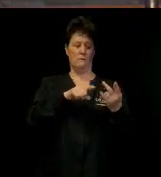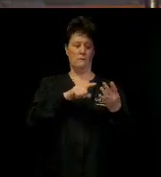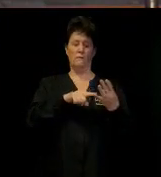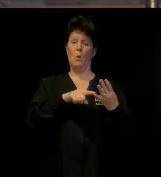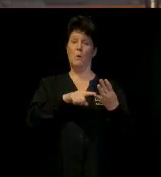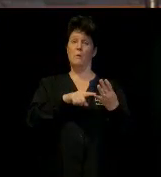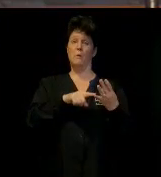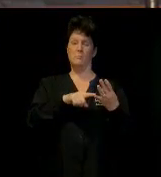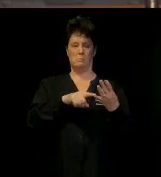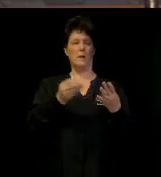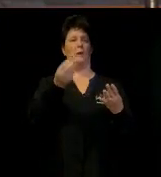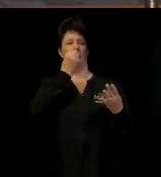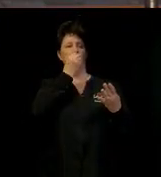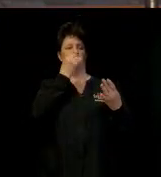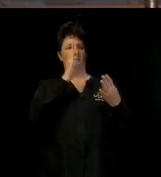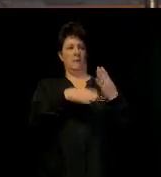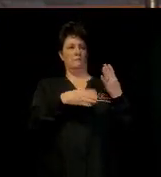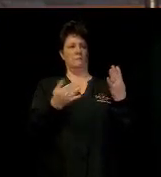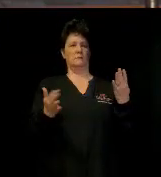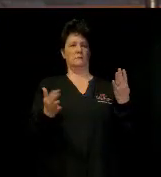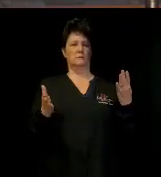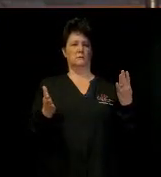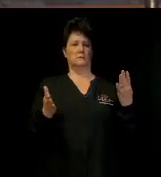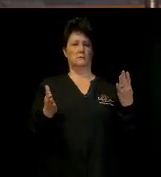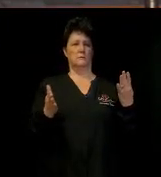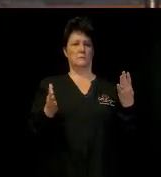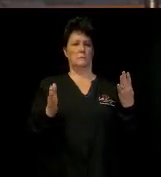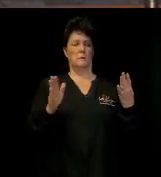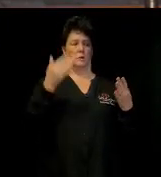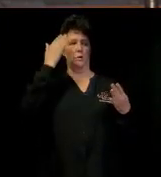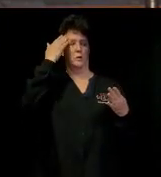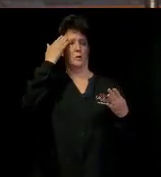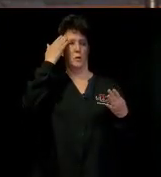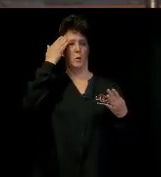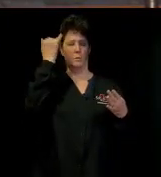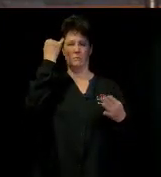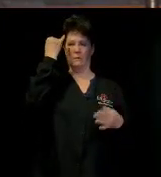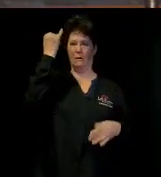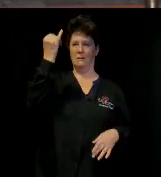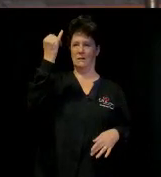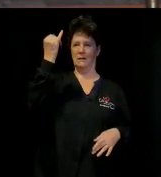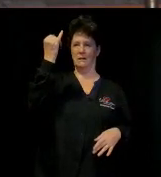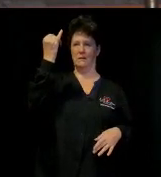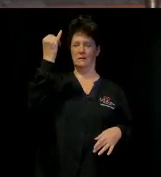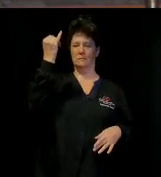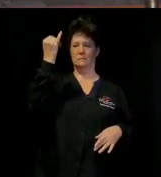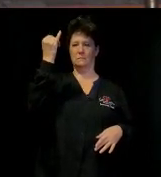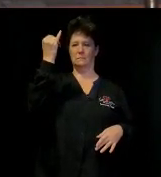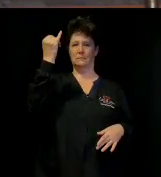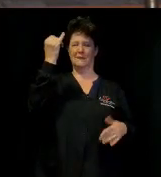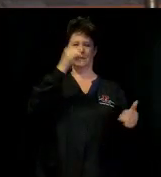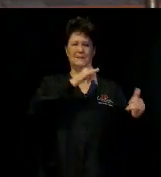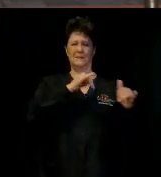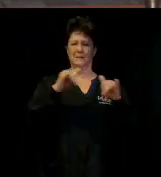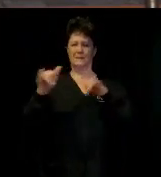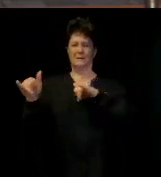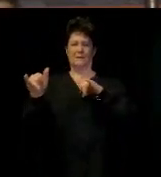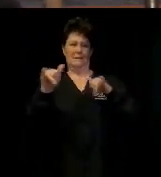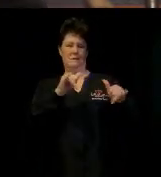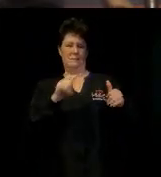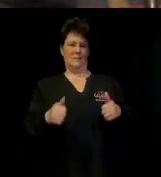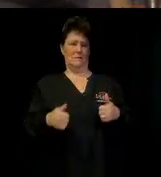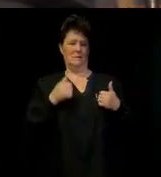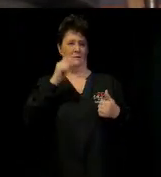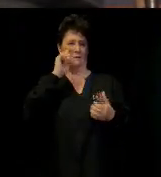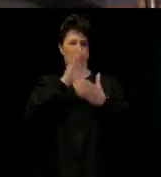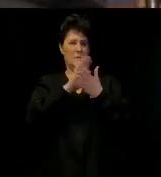It's simple. But you can relate the concept into everyday life as a believer. What are you going to do about it? And you say, Kyle,